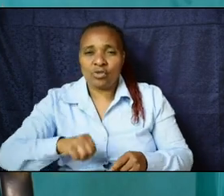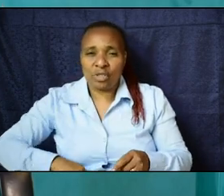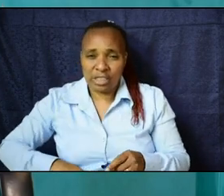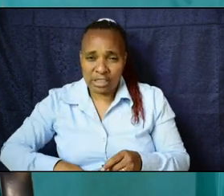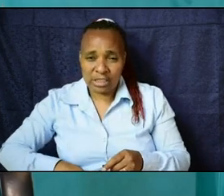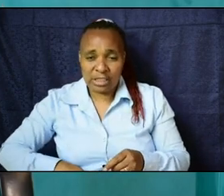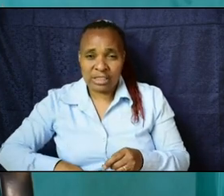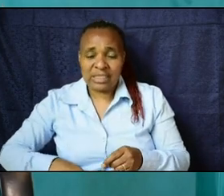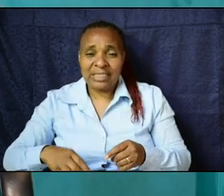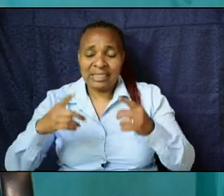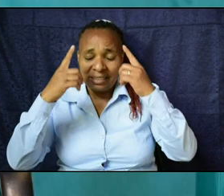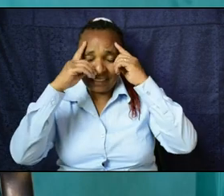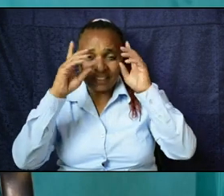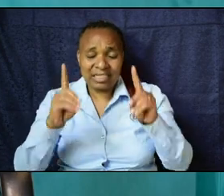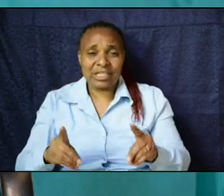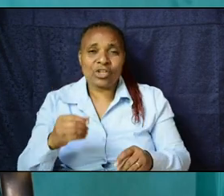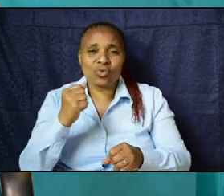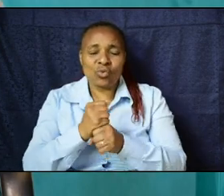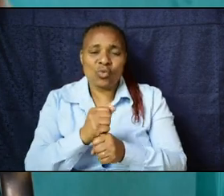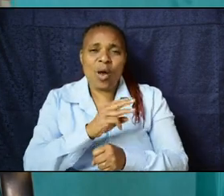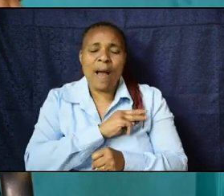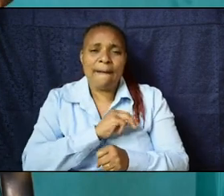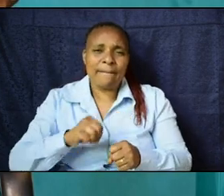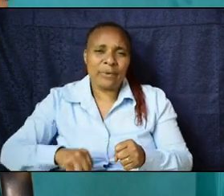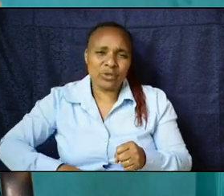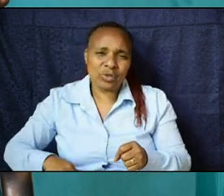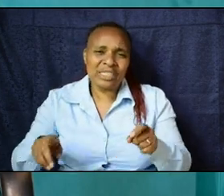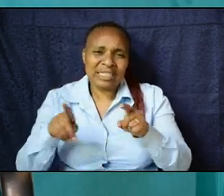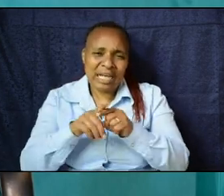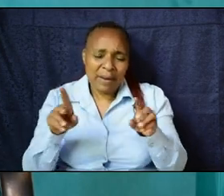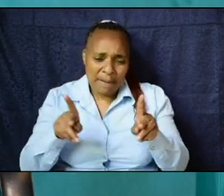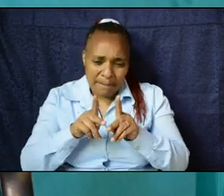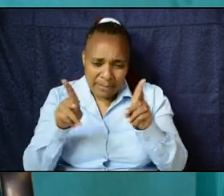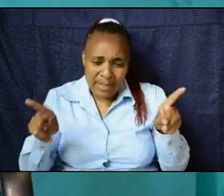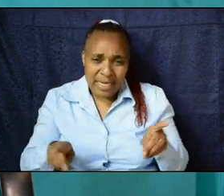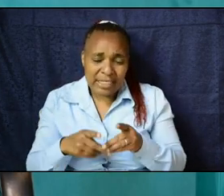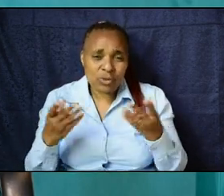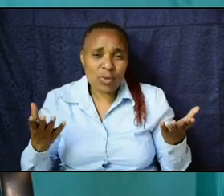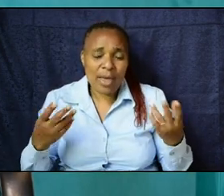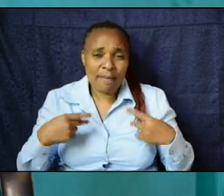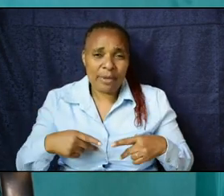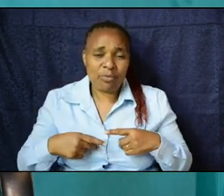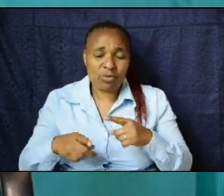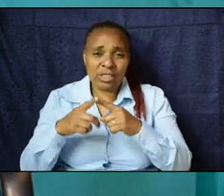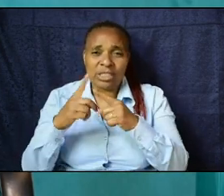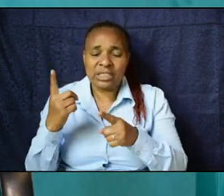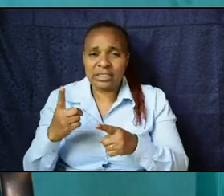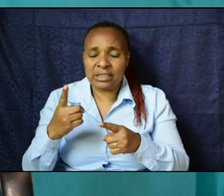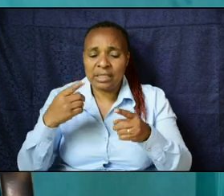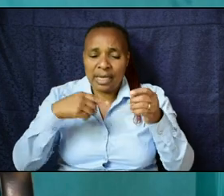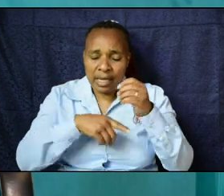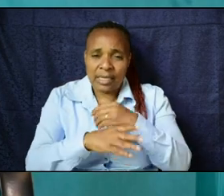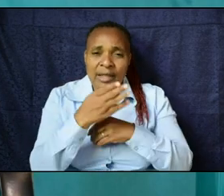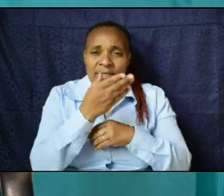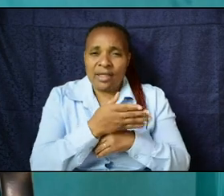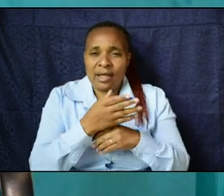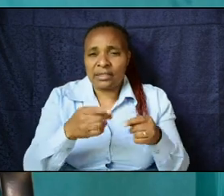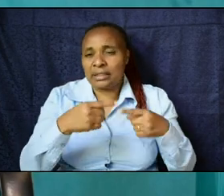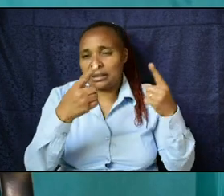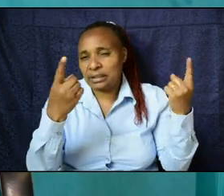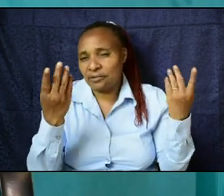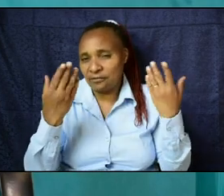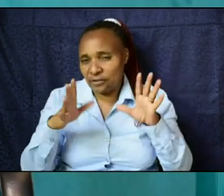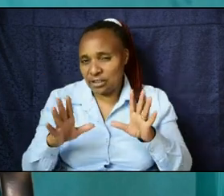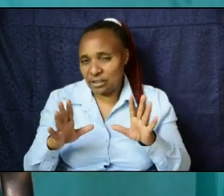one of the missionaries decided to do a mission to the same place where the relatives were killed. So they went there, and this time they were successful.